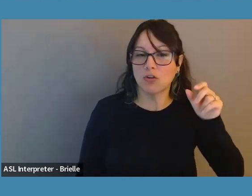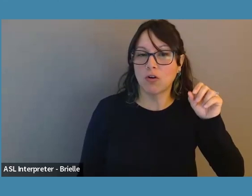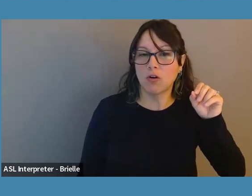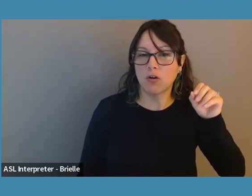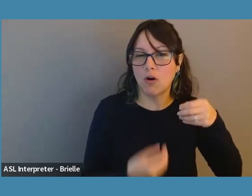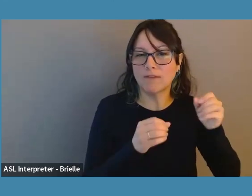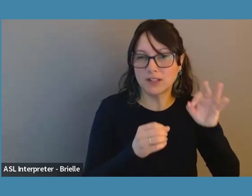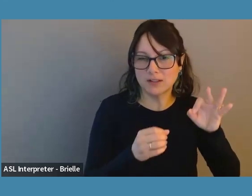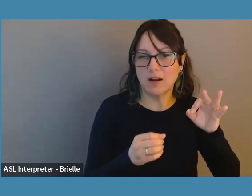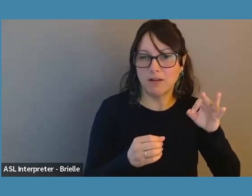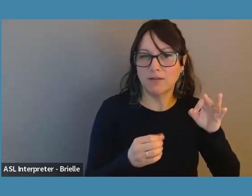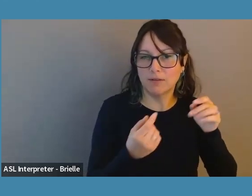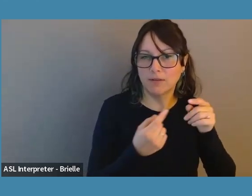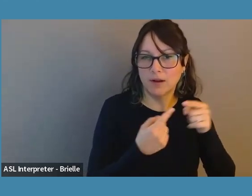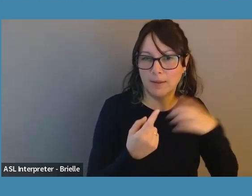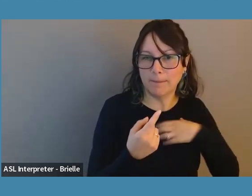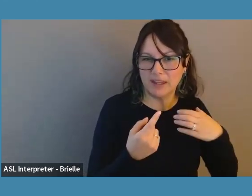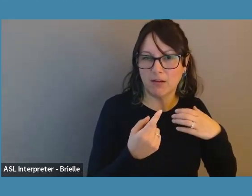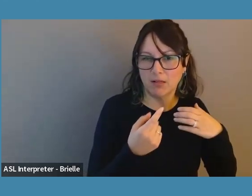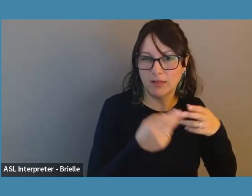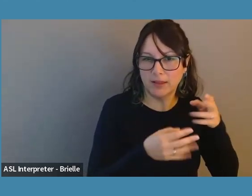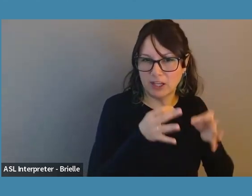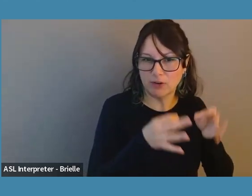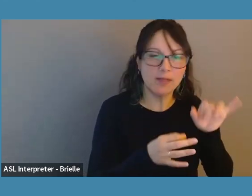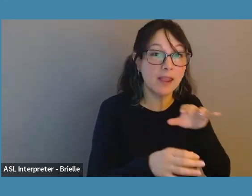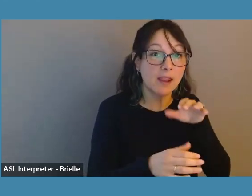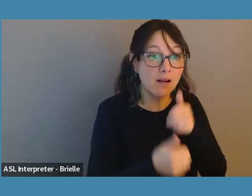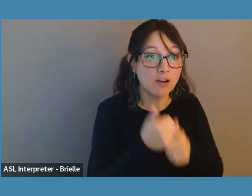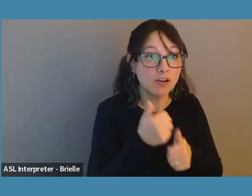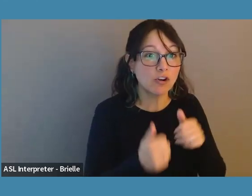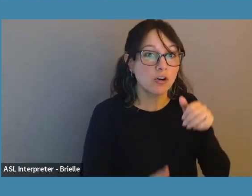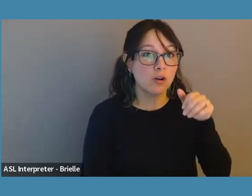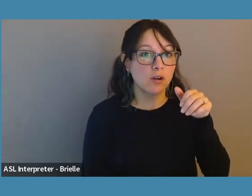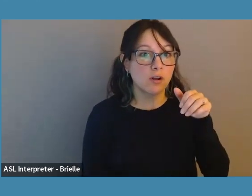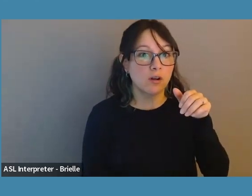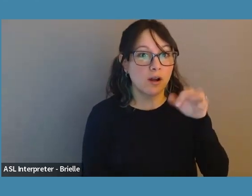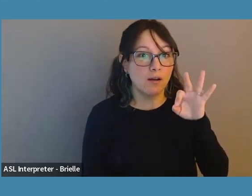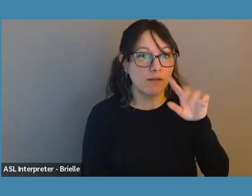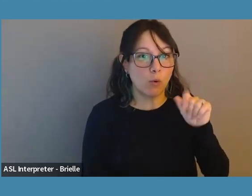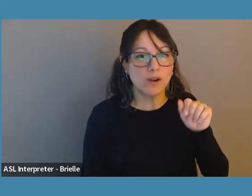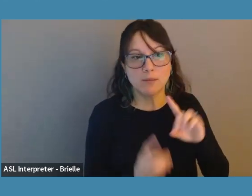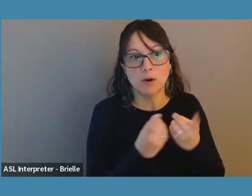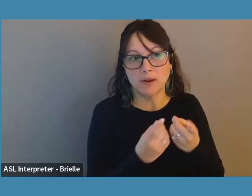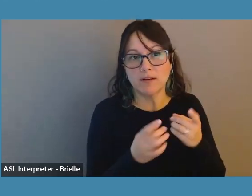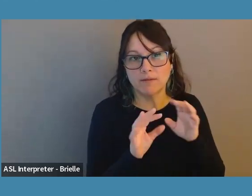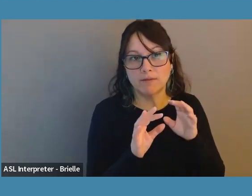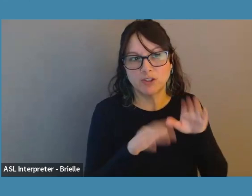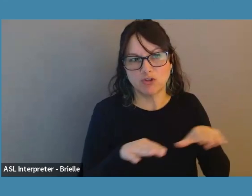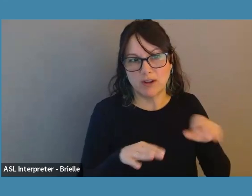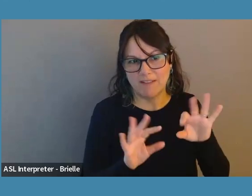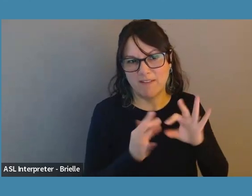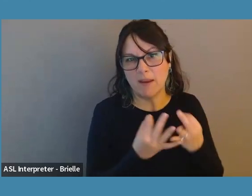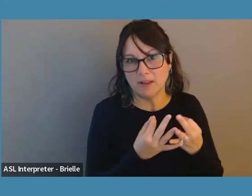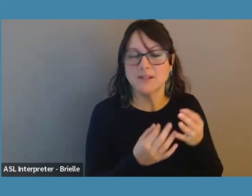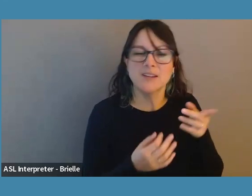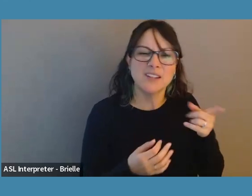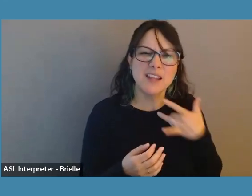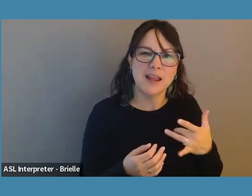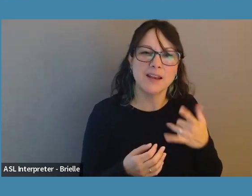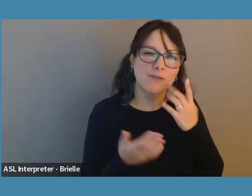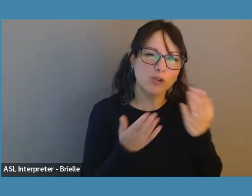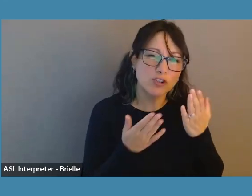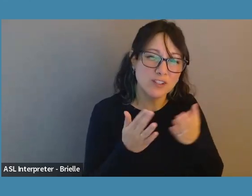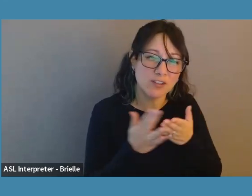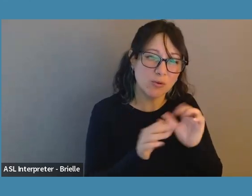of Department of Children and Families, and those hearings are typically going to be for services